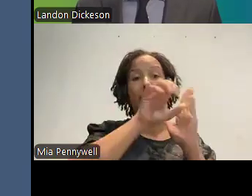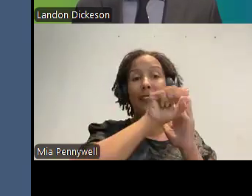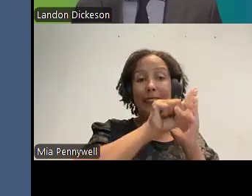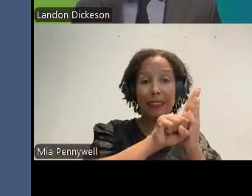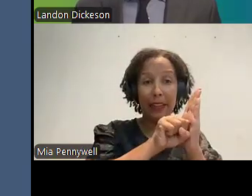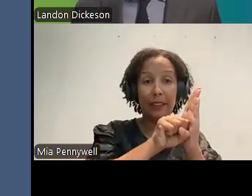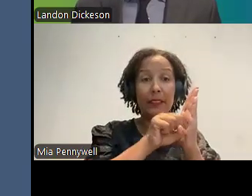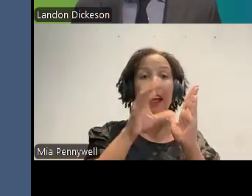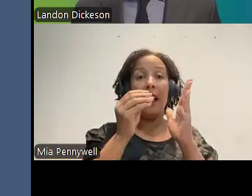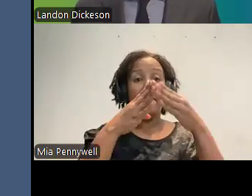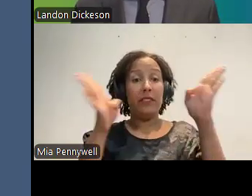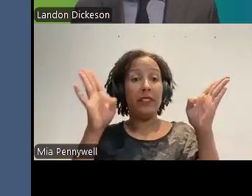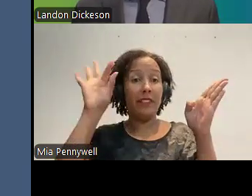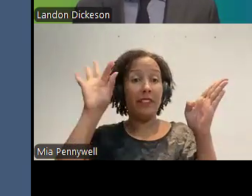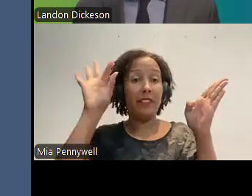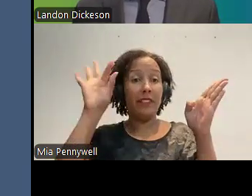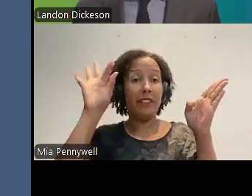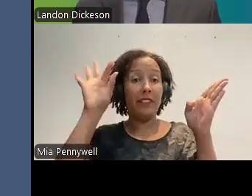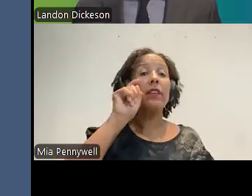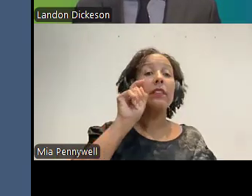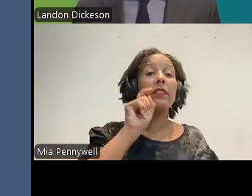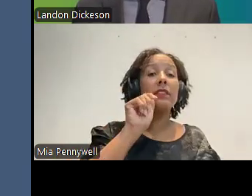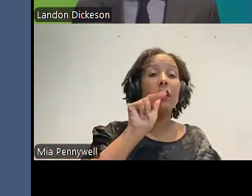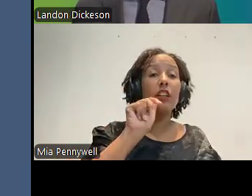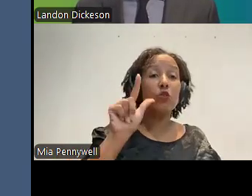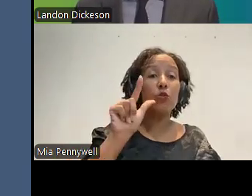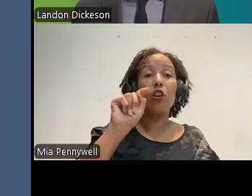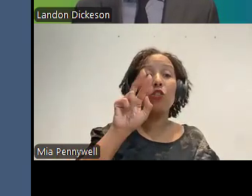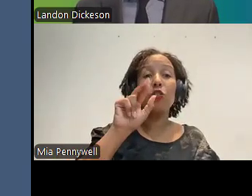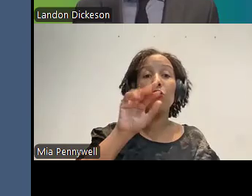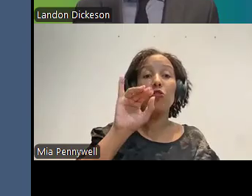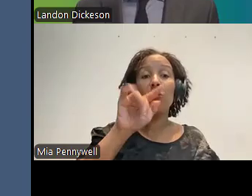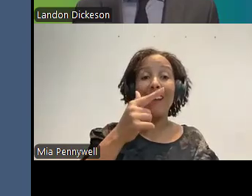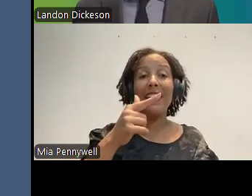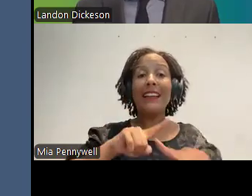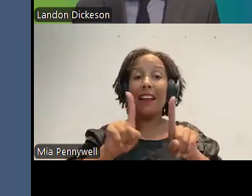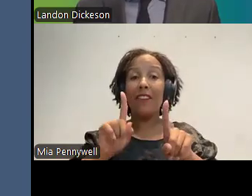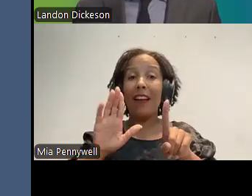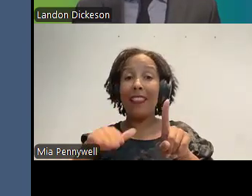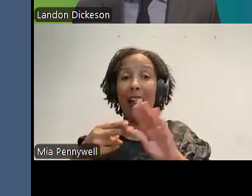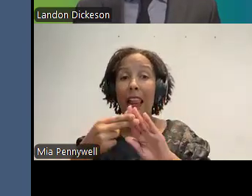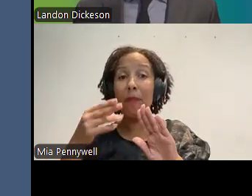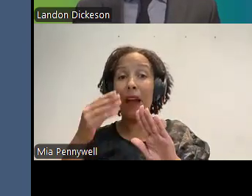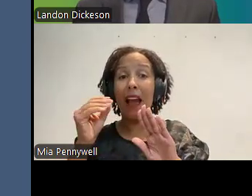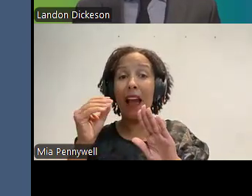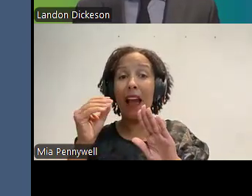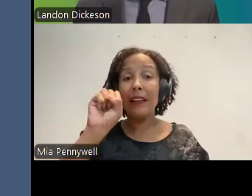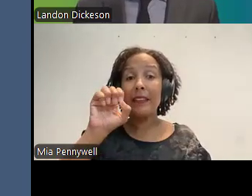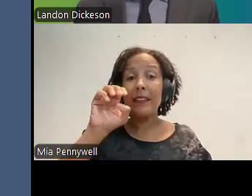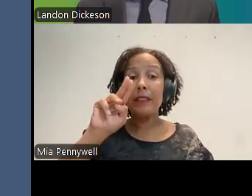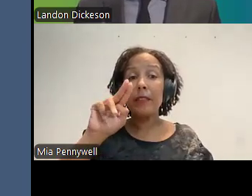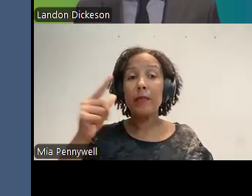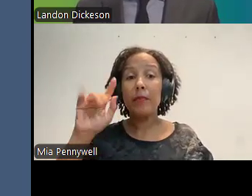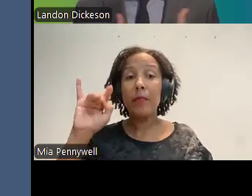be distinguished from labor trafficking and smuggling as a trade of recruitment,